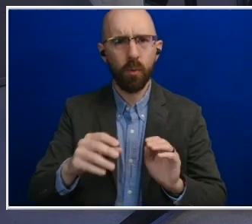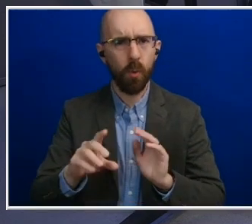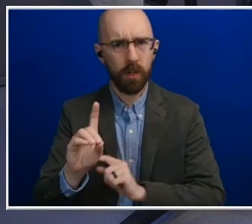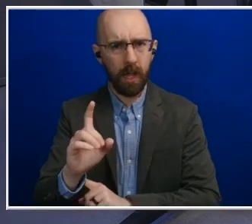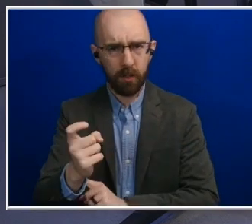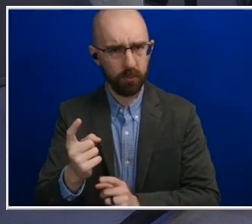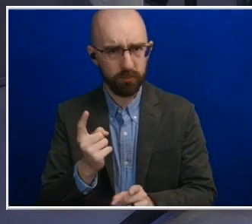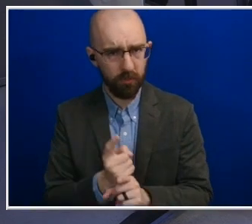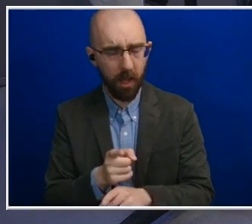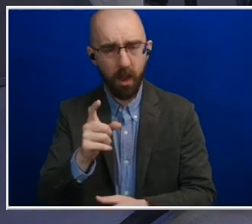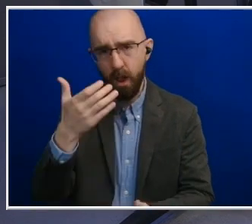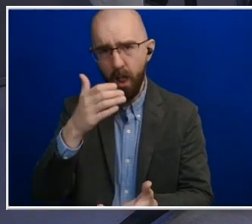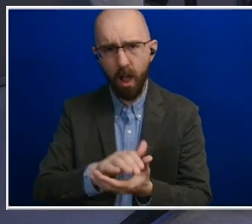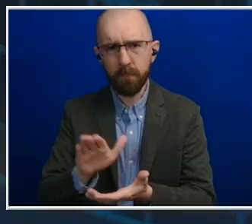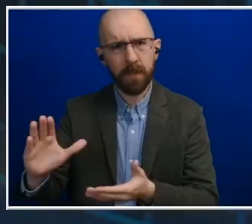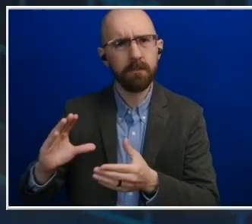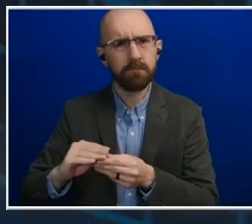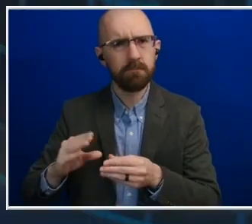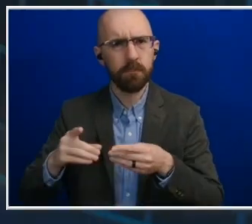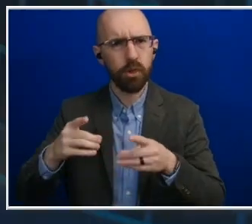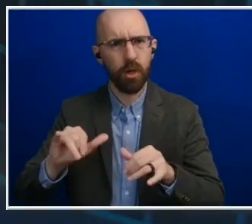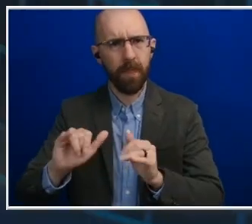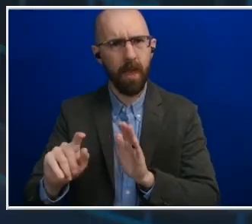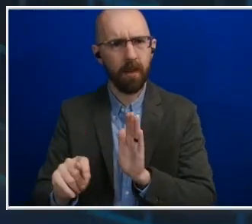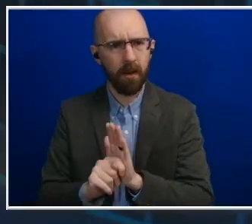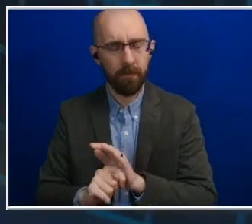what was he saying during these times? During those times,